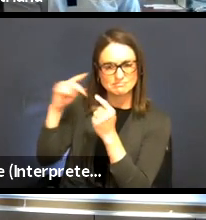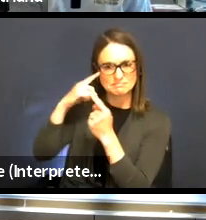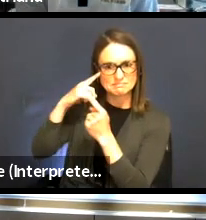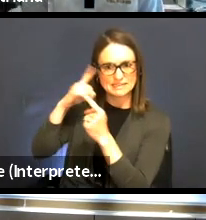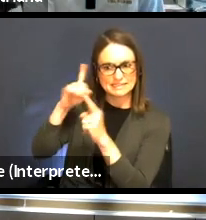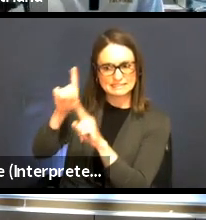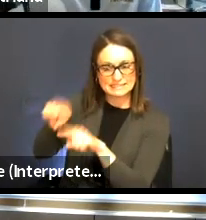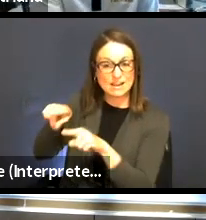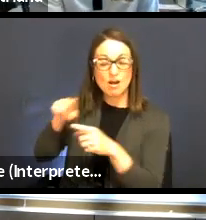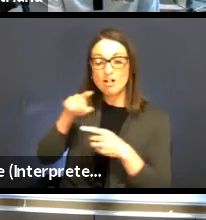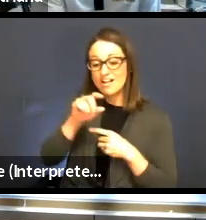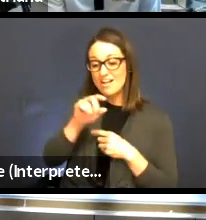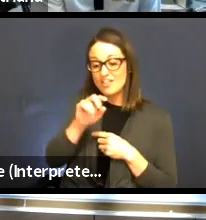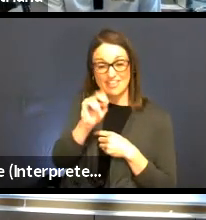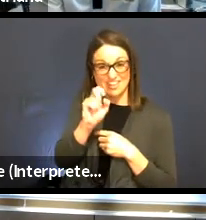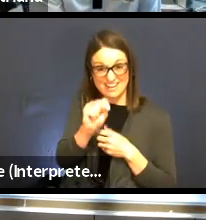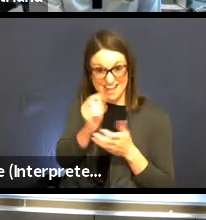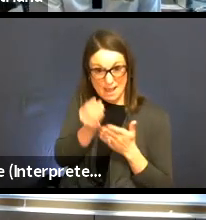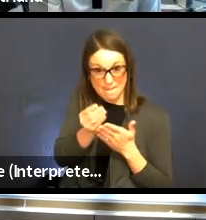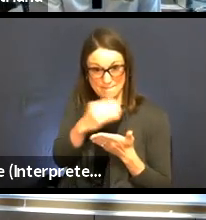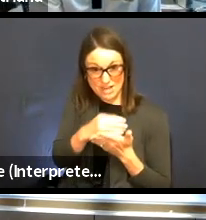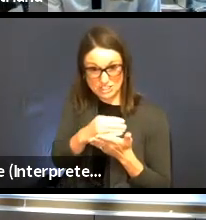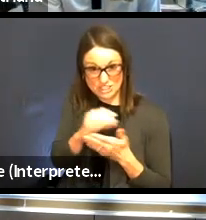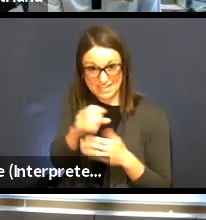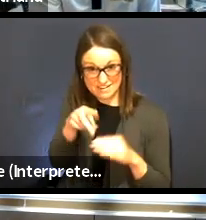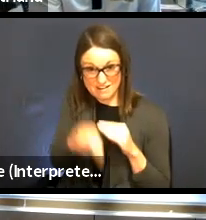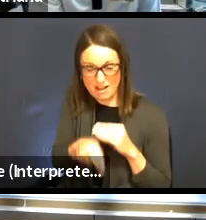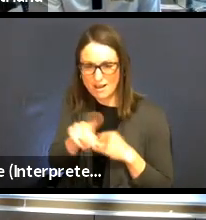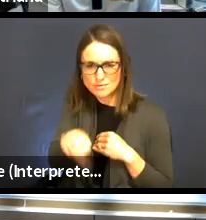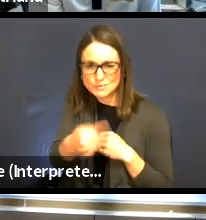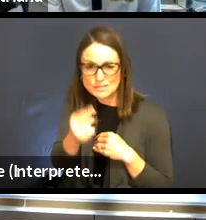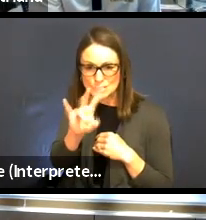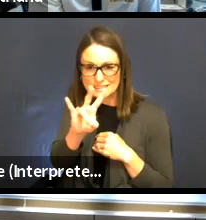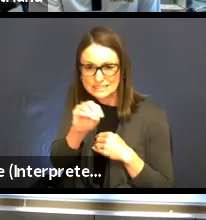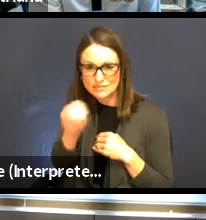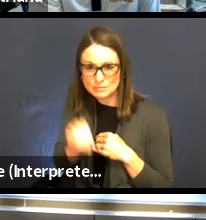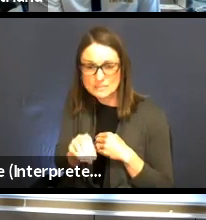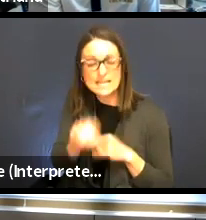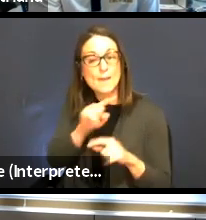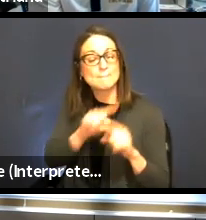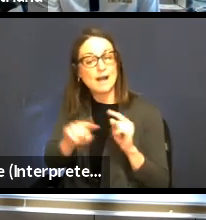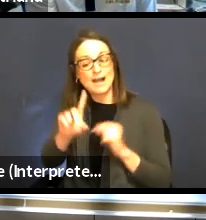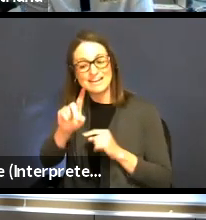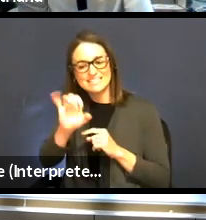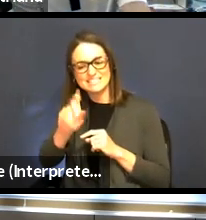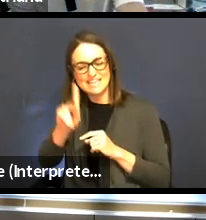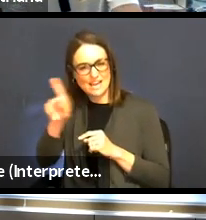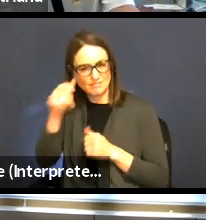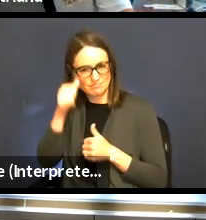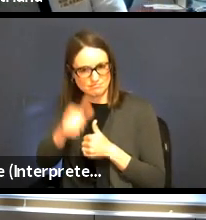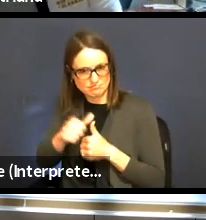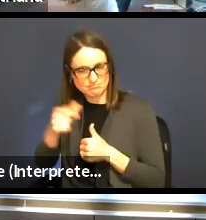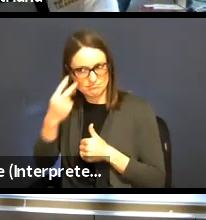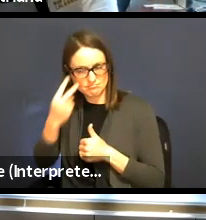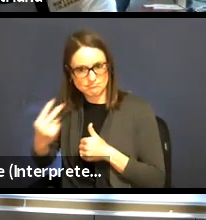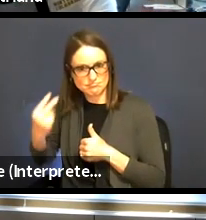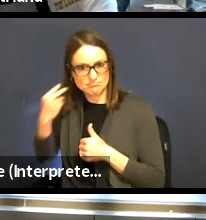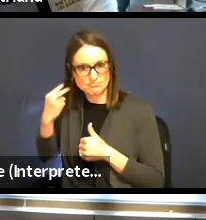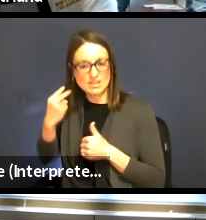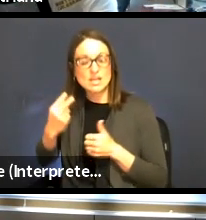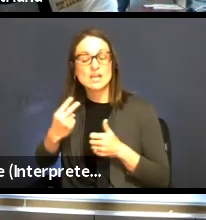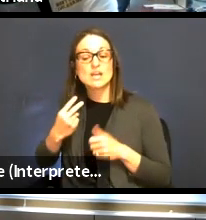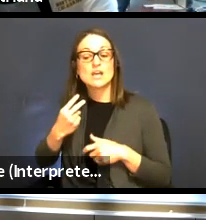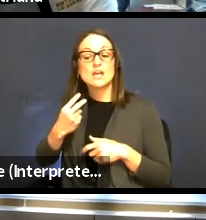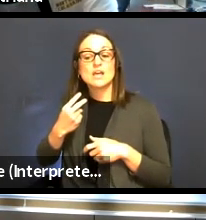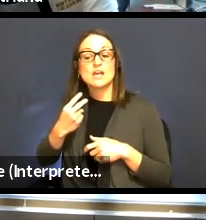only 5% after the addition of these stimulus money. But what I worry about, and Dick, you'll recall this, is that in the recession in